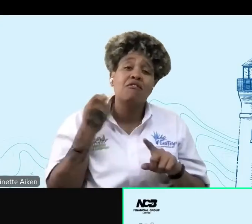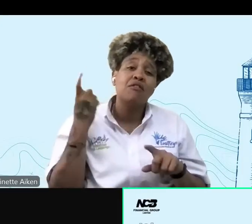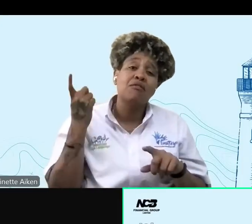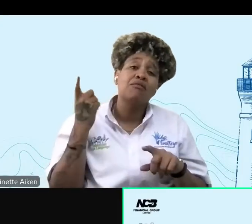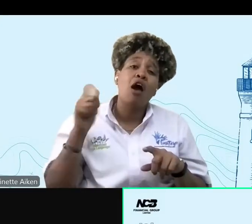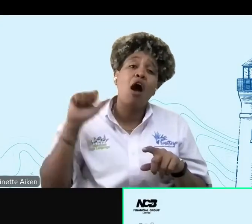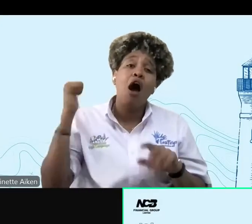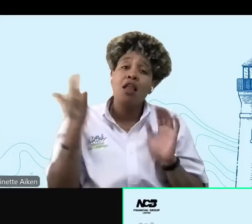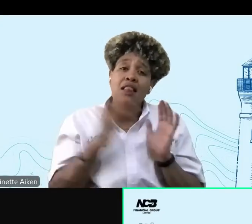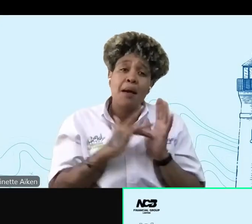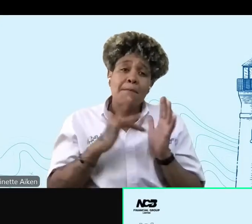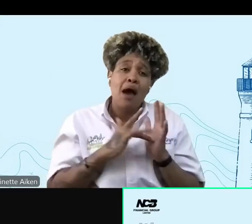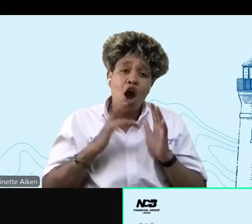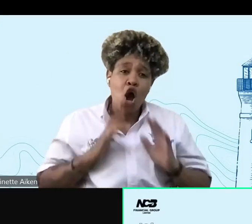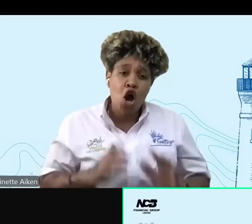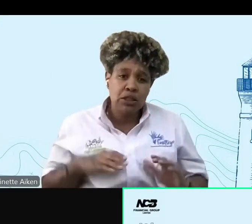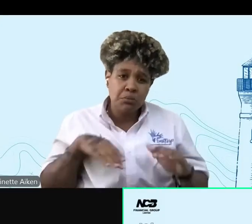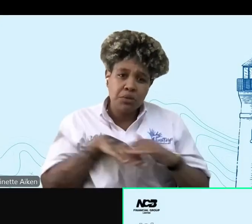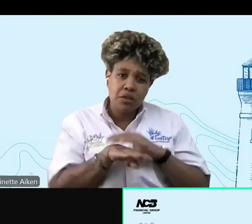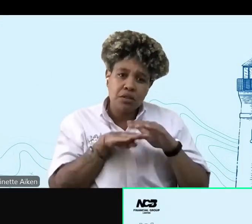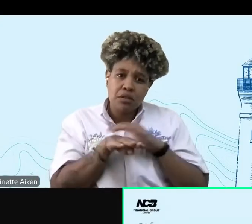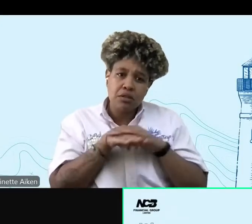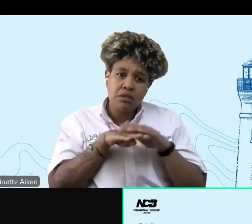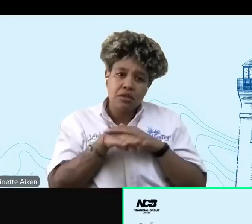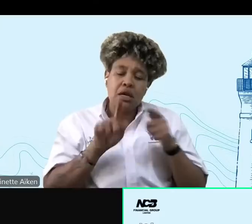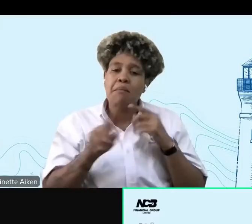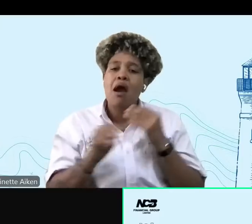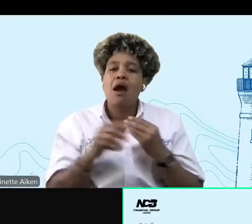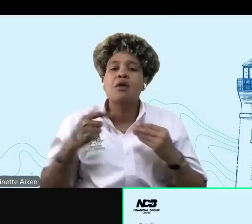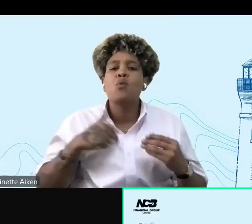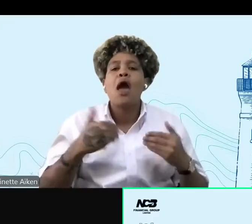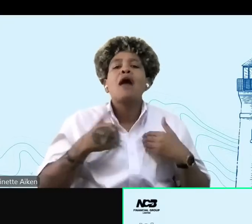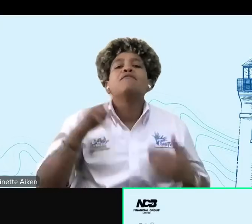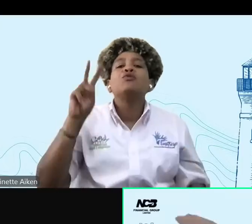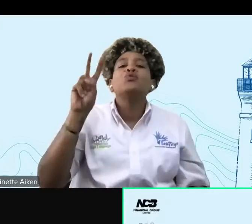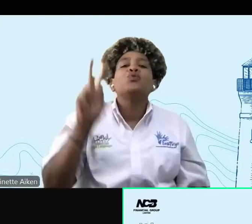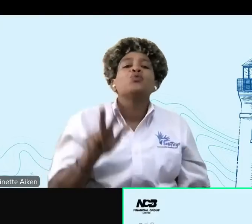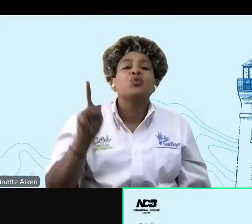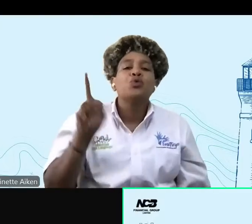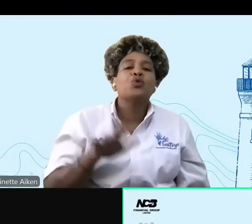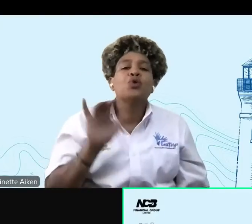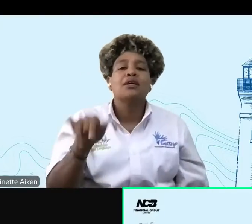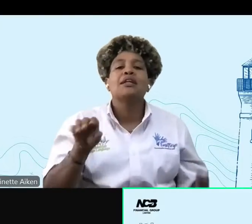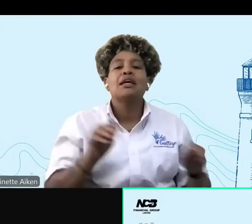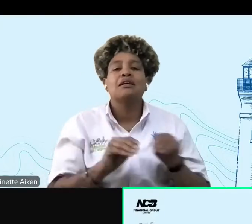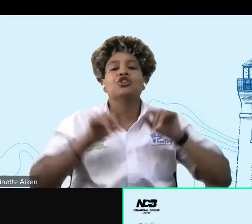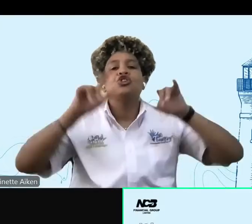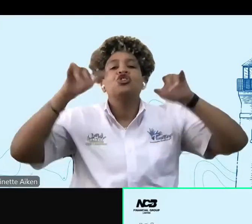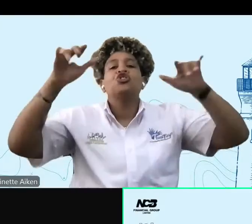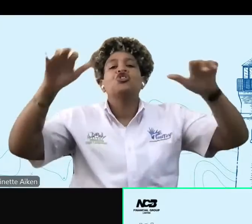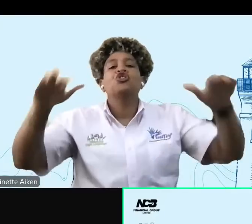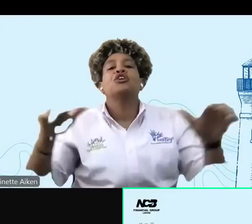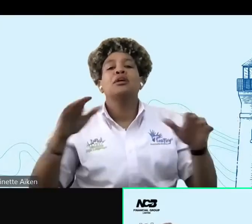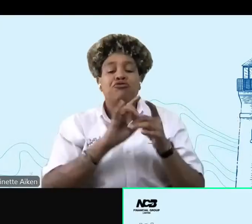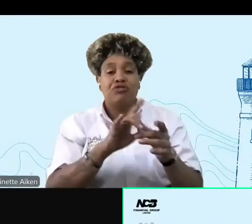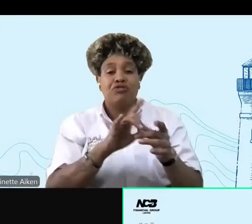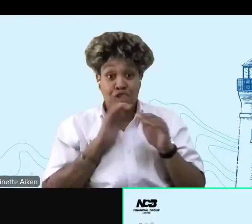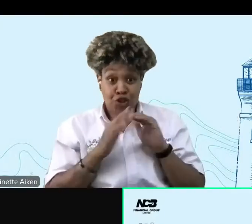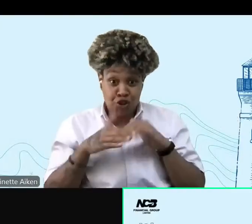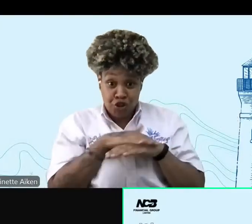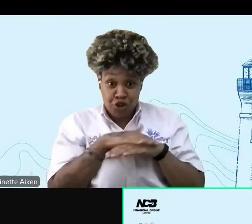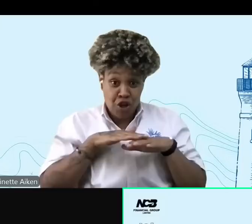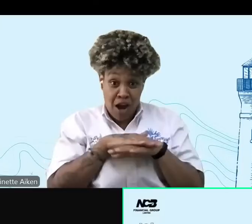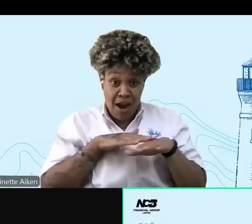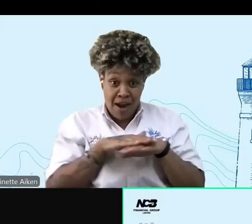other bank customer transactions. And then we almost have 2/3 of that fleet distributed across the island rurally.